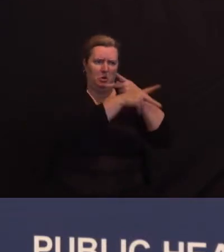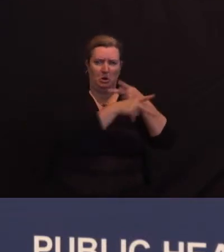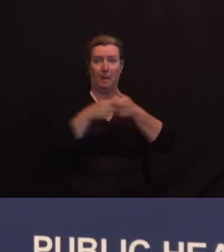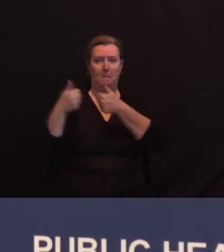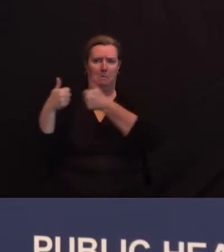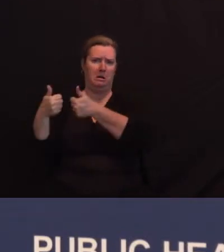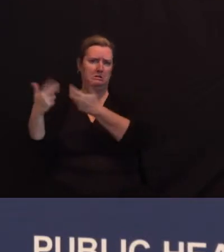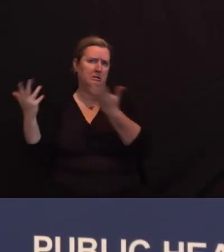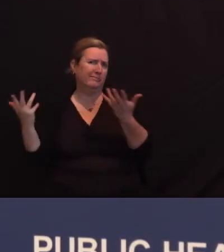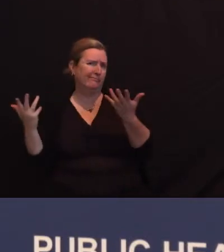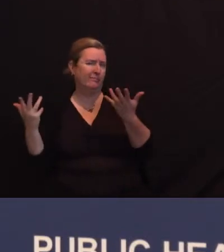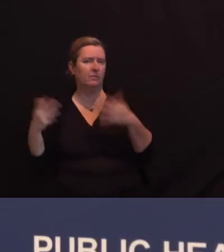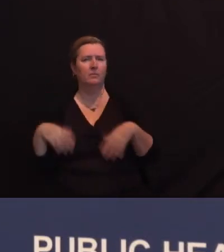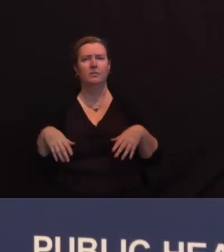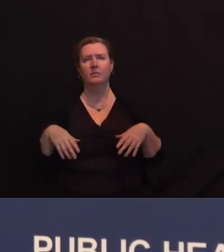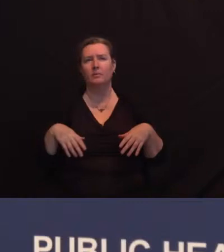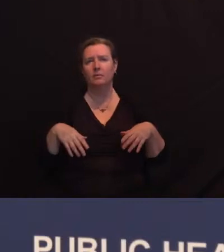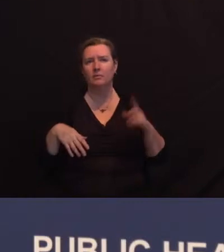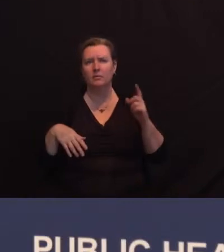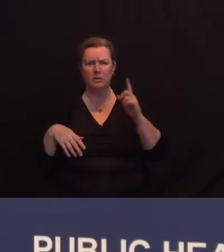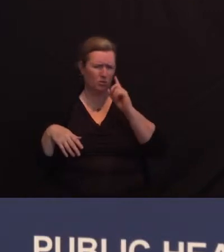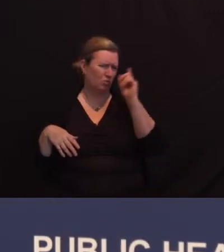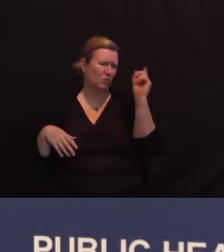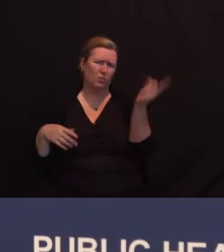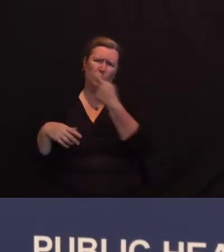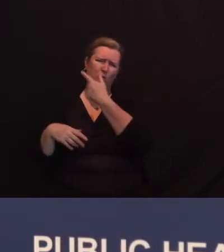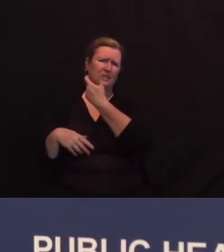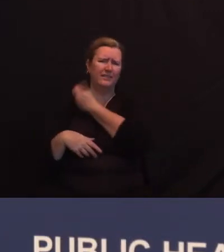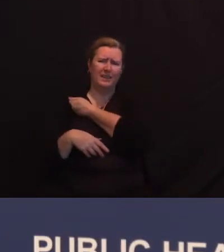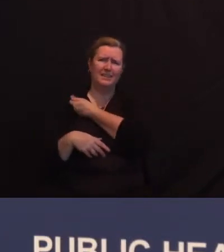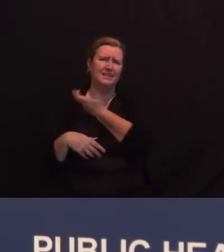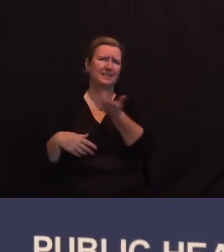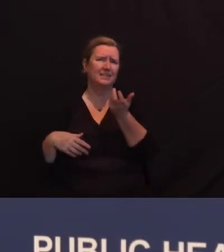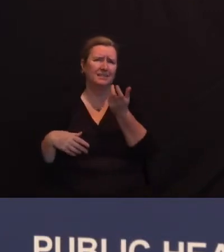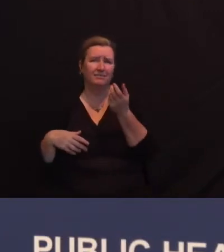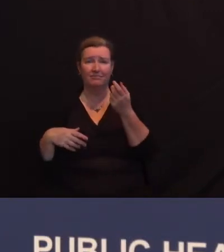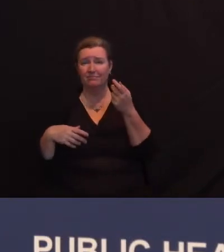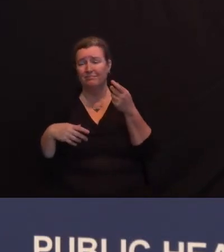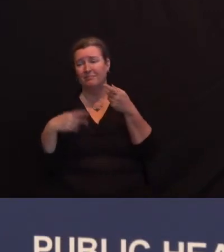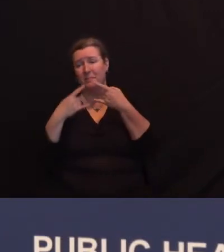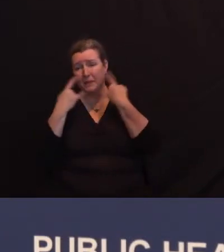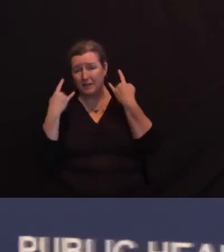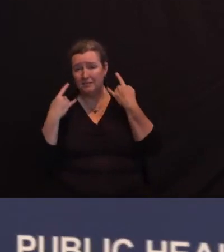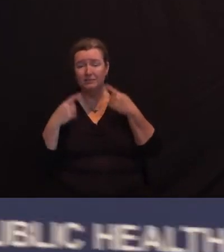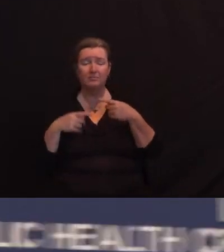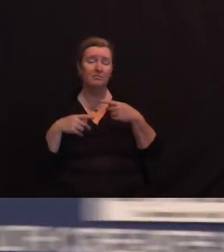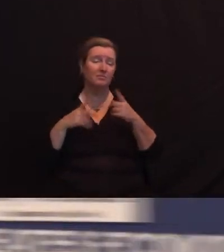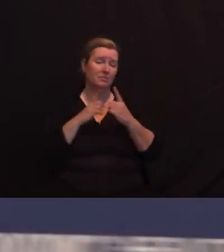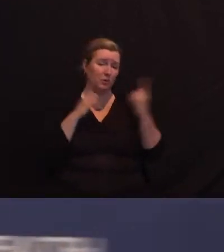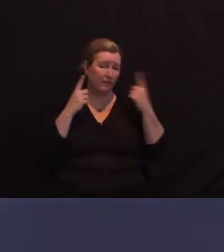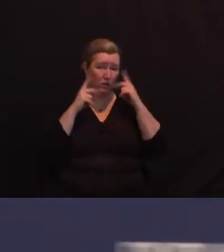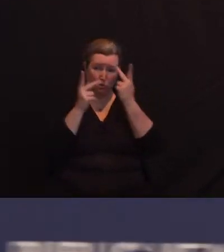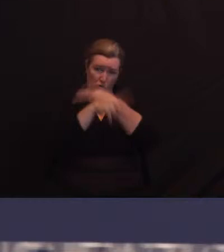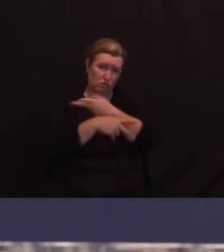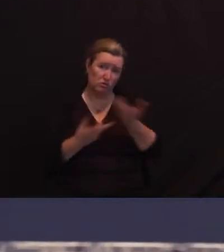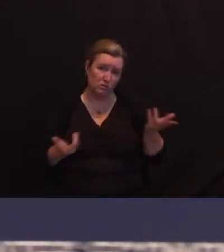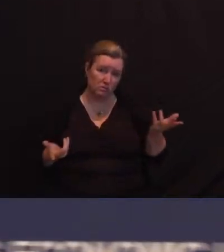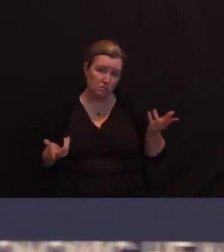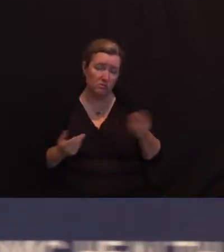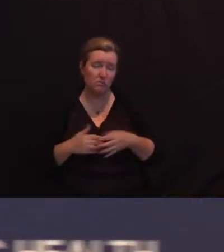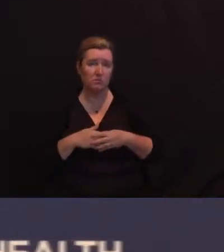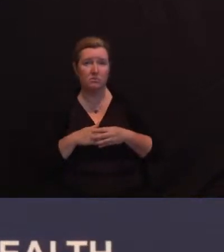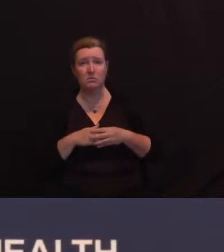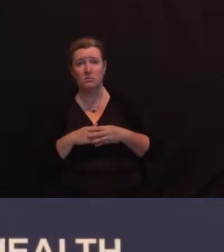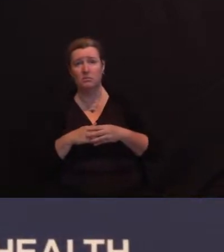regard to ensuring that they get vaccinated, do the layered prevention to keep us all on track. I'll leave you with one thought, because I'll tie your last